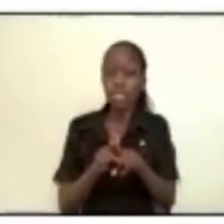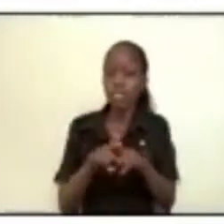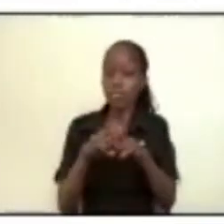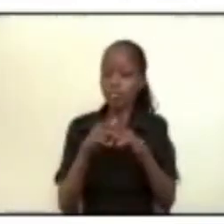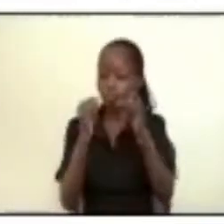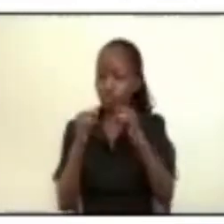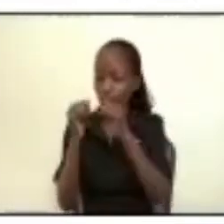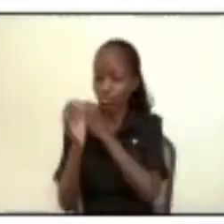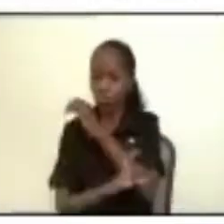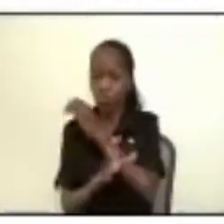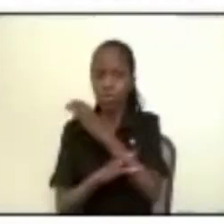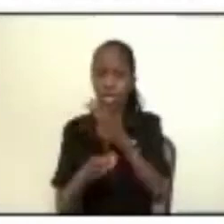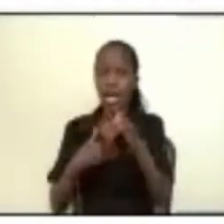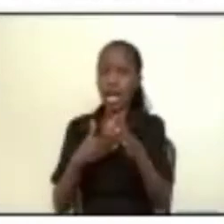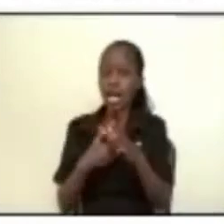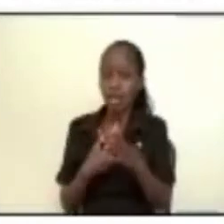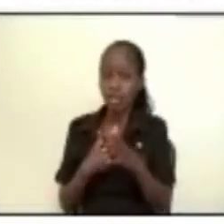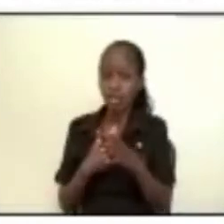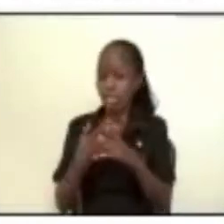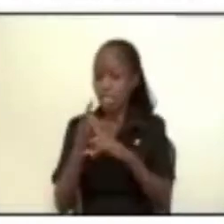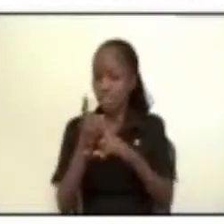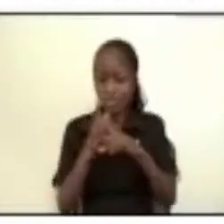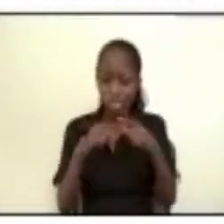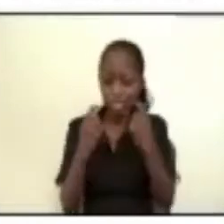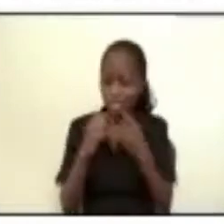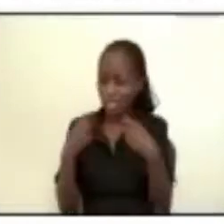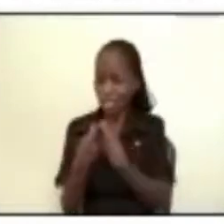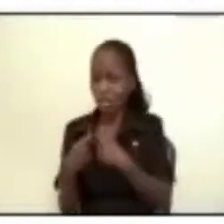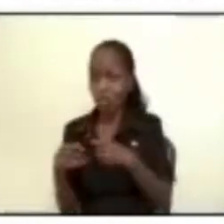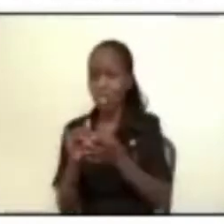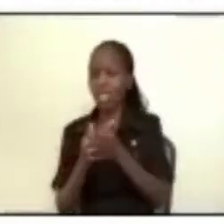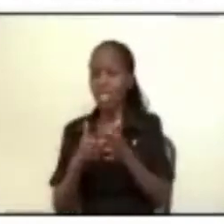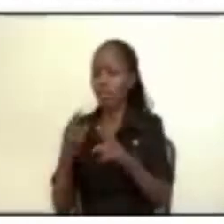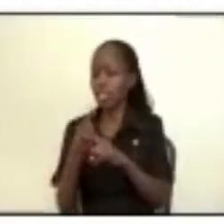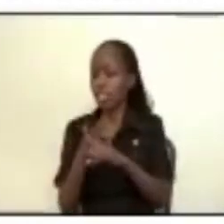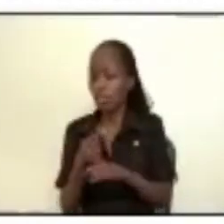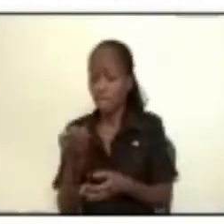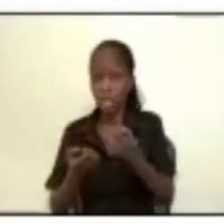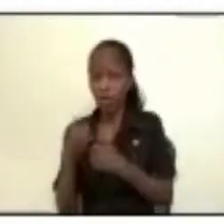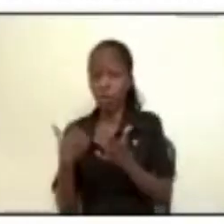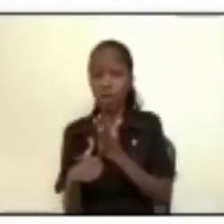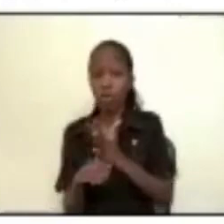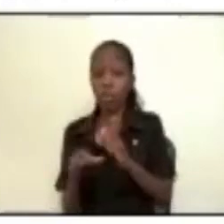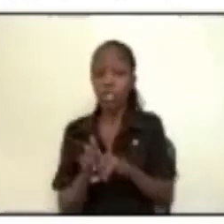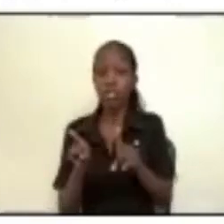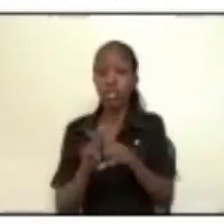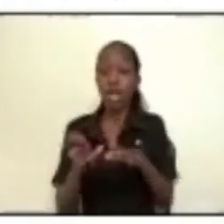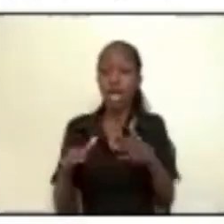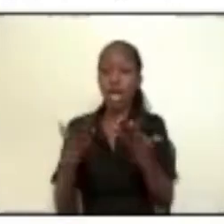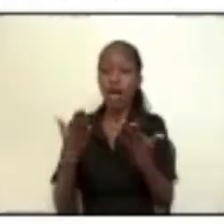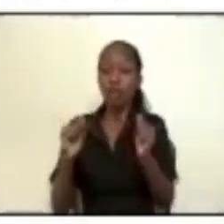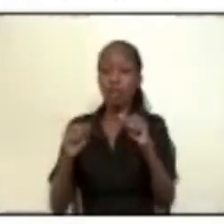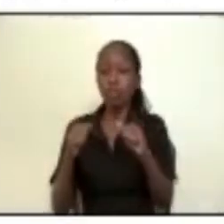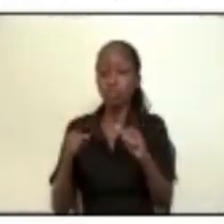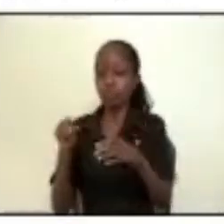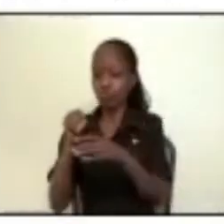have different, subcultures and different regions that are dealing with various economic issues. So how do you then group all of